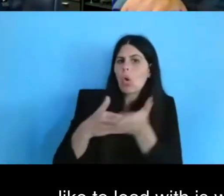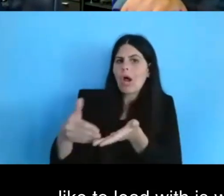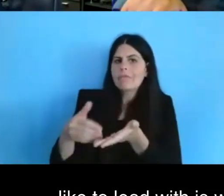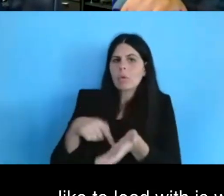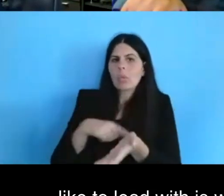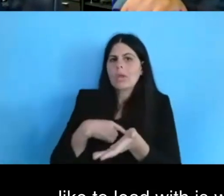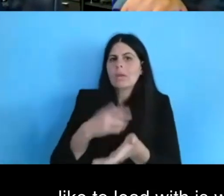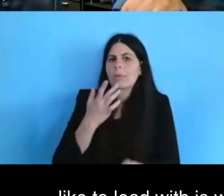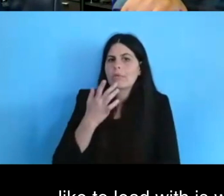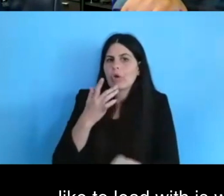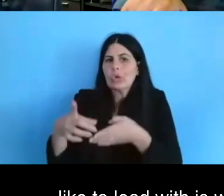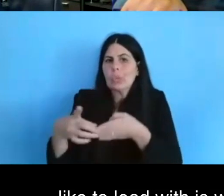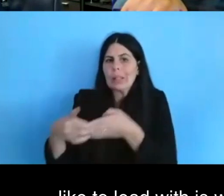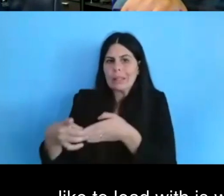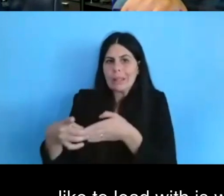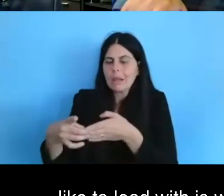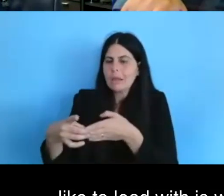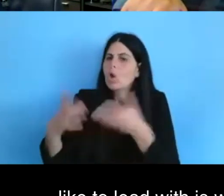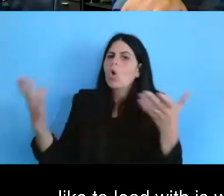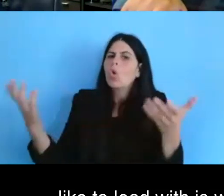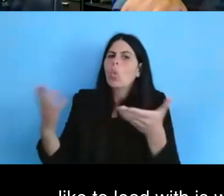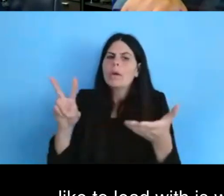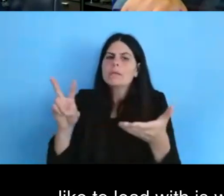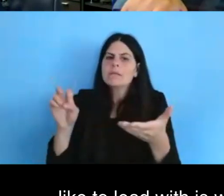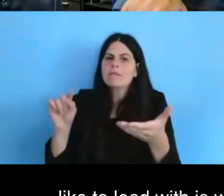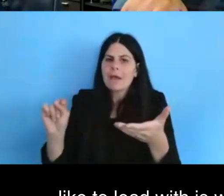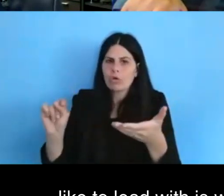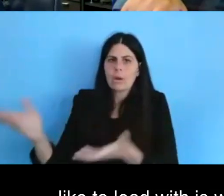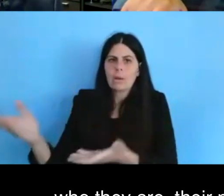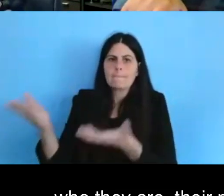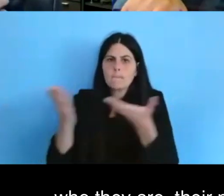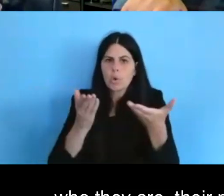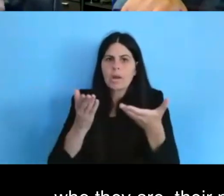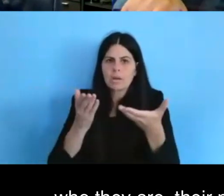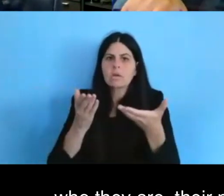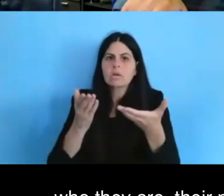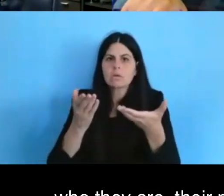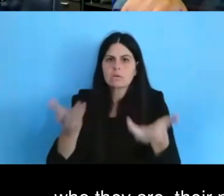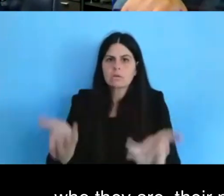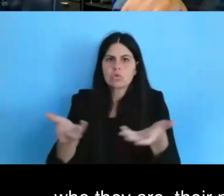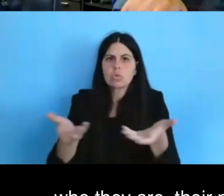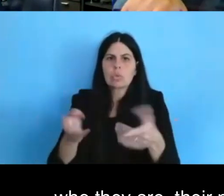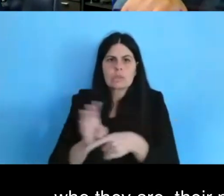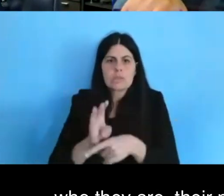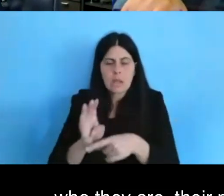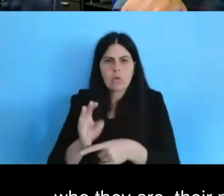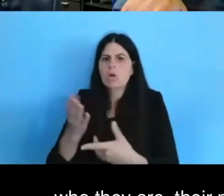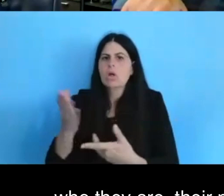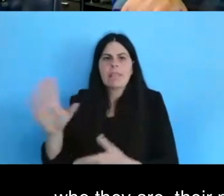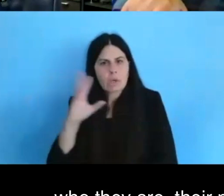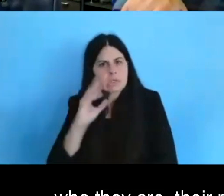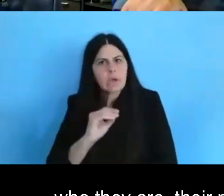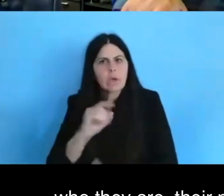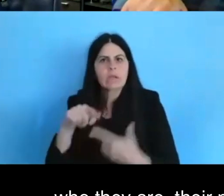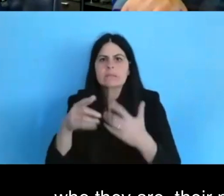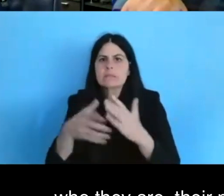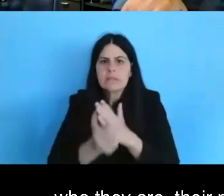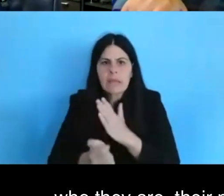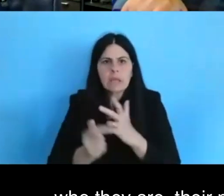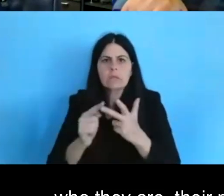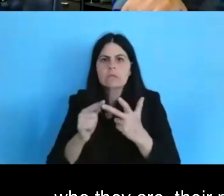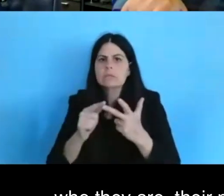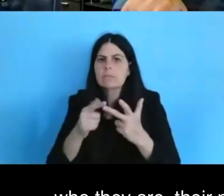with is what the veteran brings to the table, you know, their skills, their experiences, who they are, their personality. But at the end of the day, there's